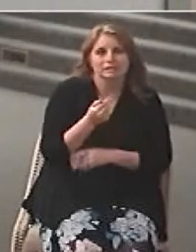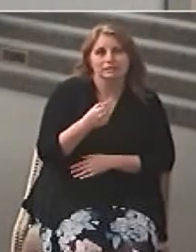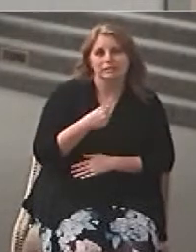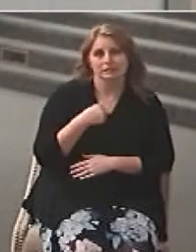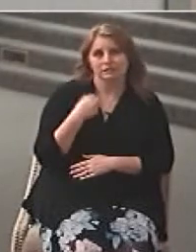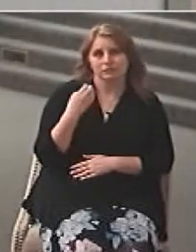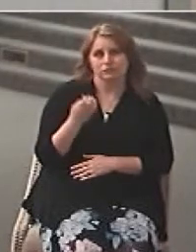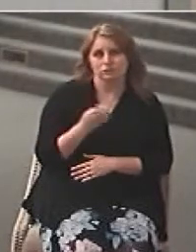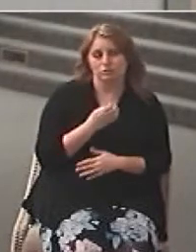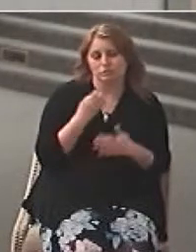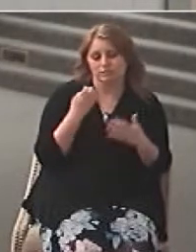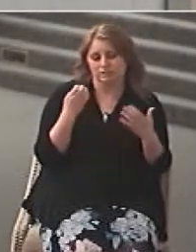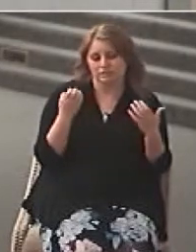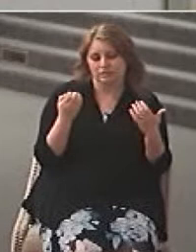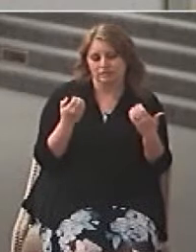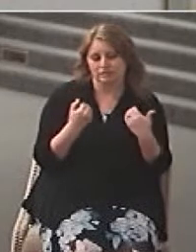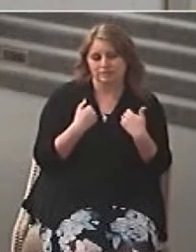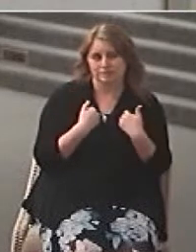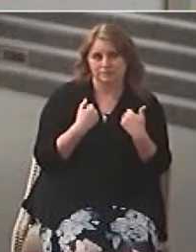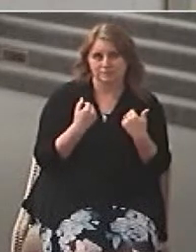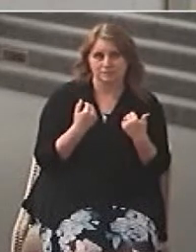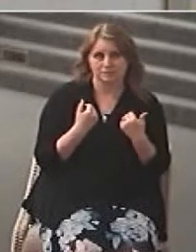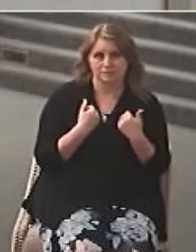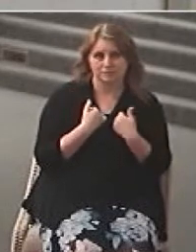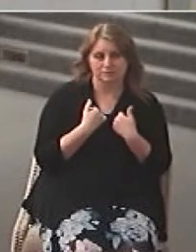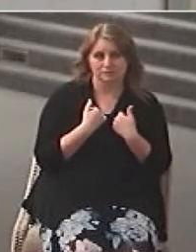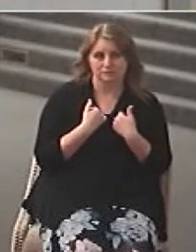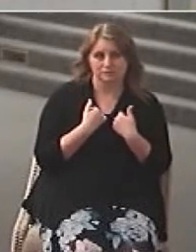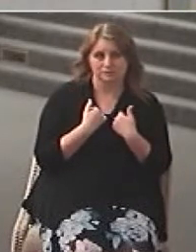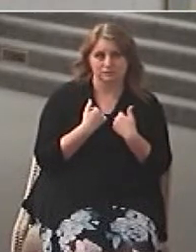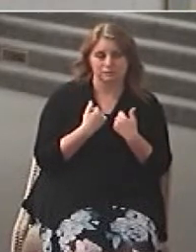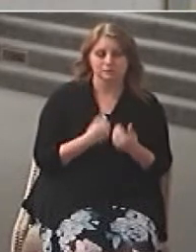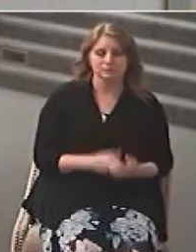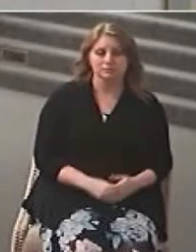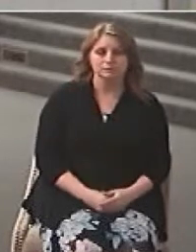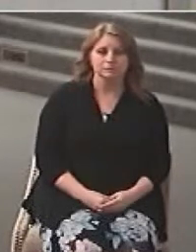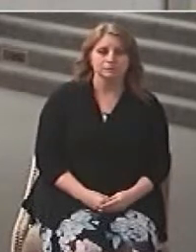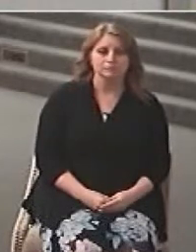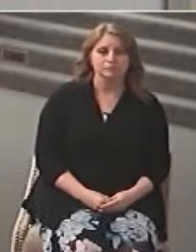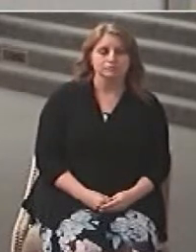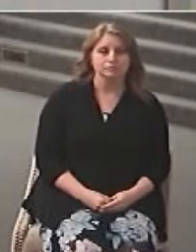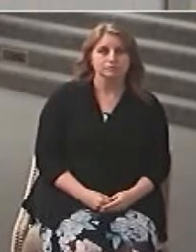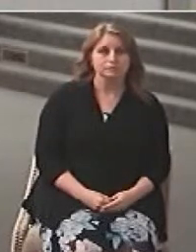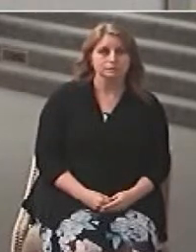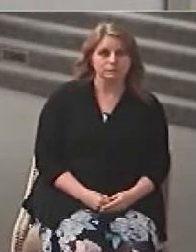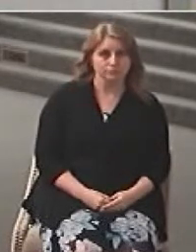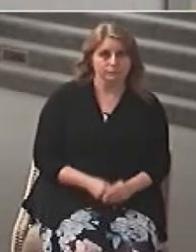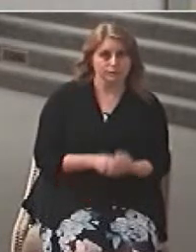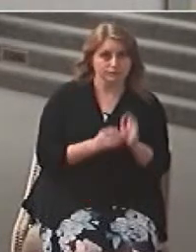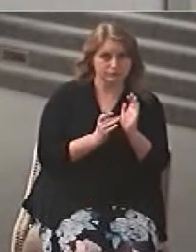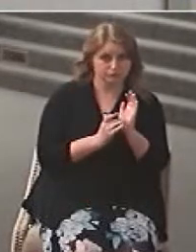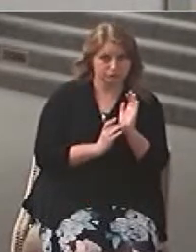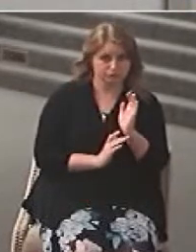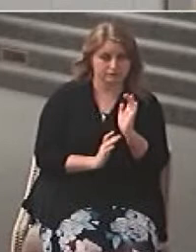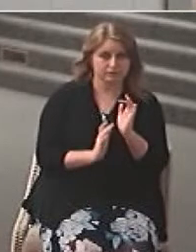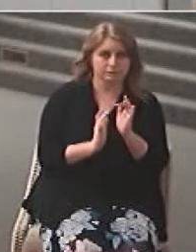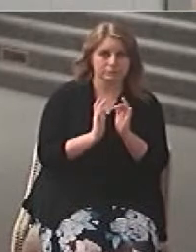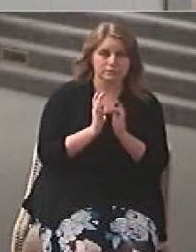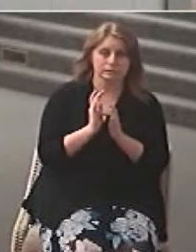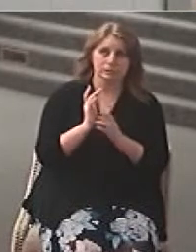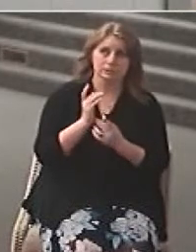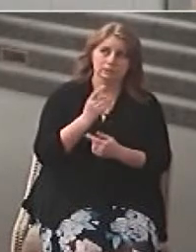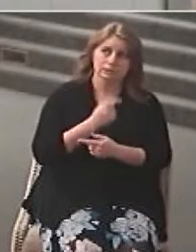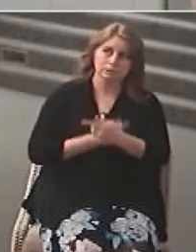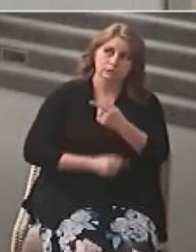friend I ever had. When Jesus